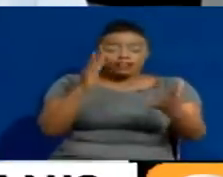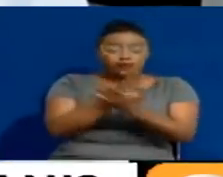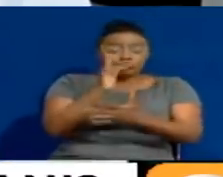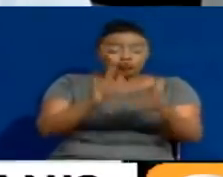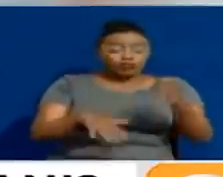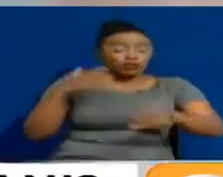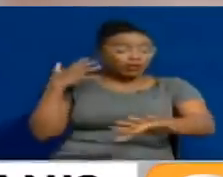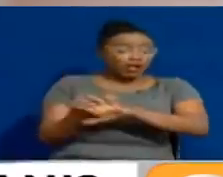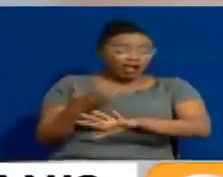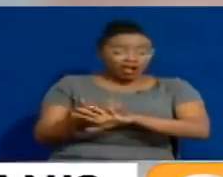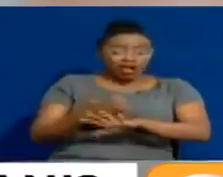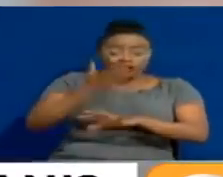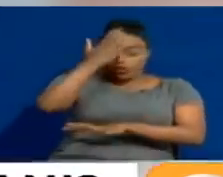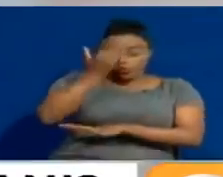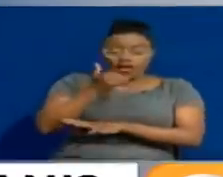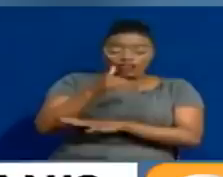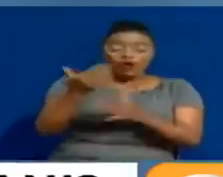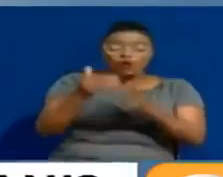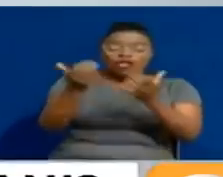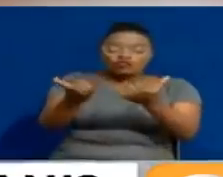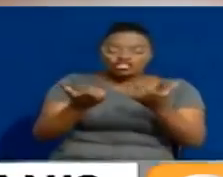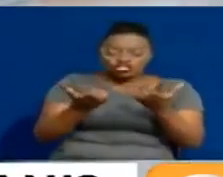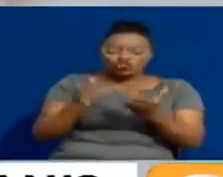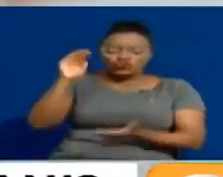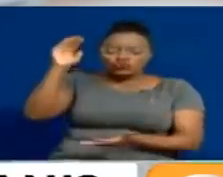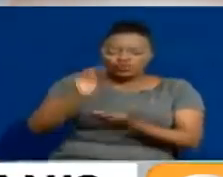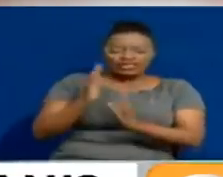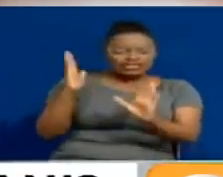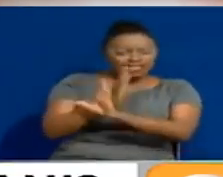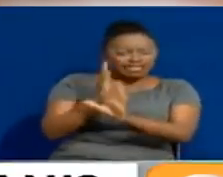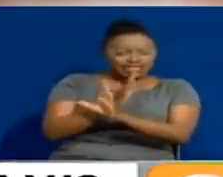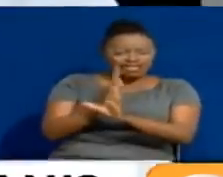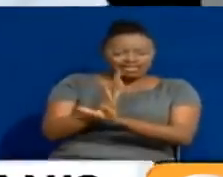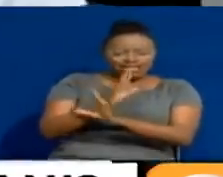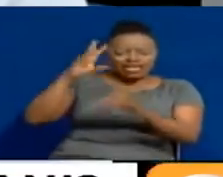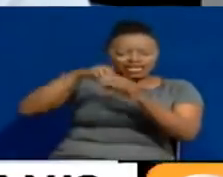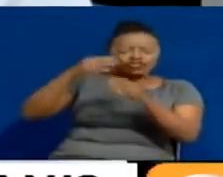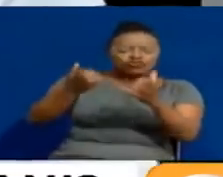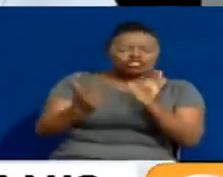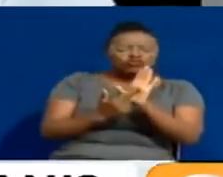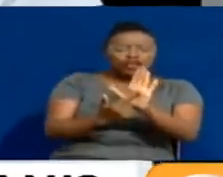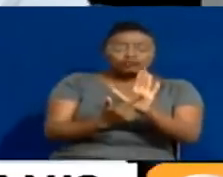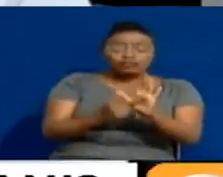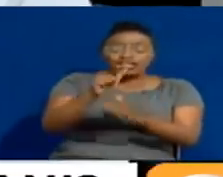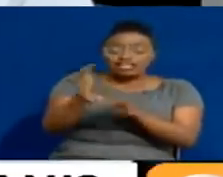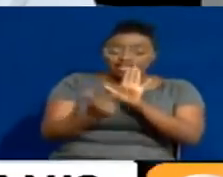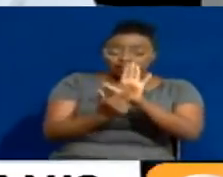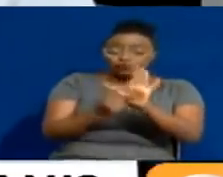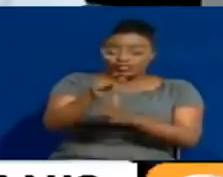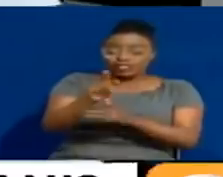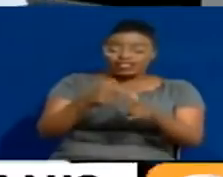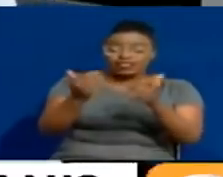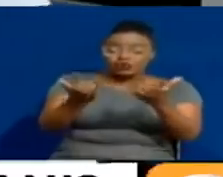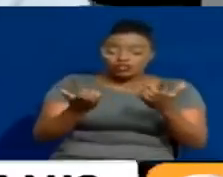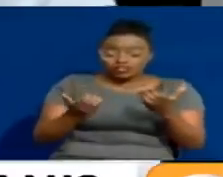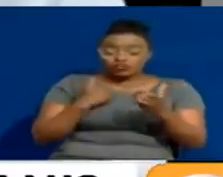matter is it has been so hard because the place that you need to neutralize is hidden in the envelope and you need to expose it. That exposing, somebody